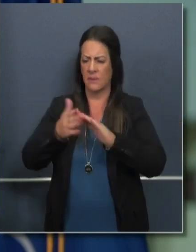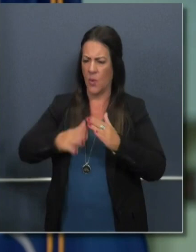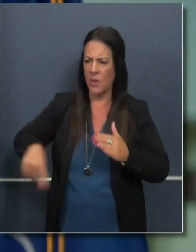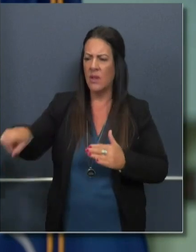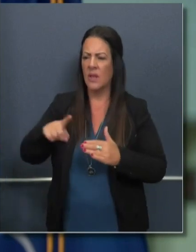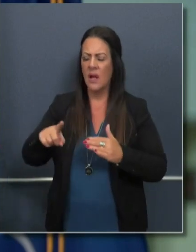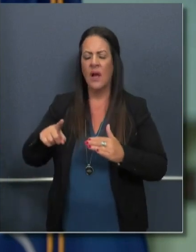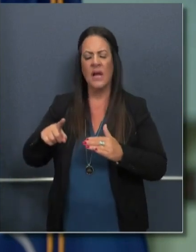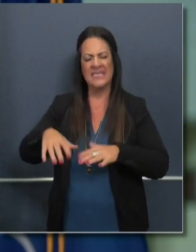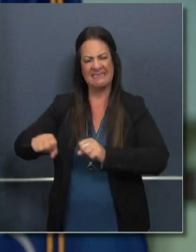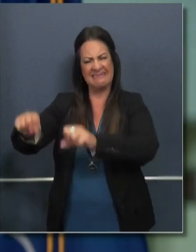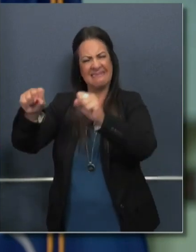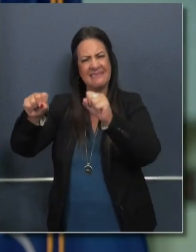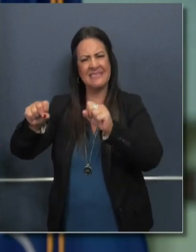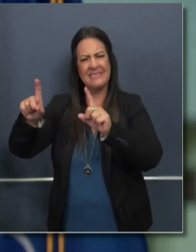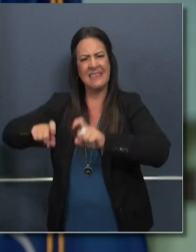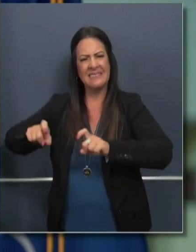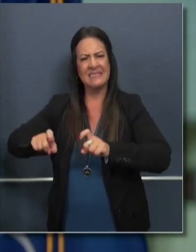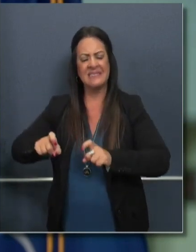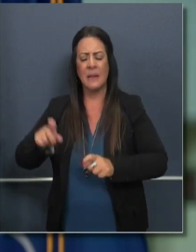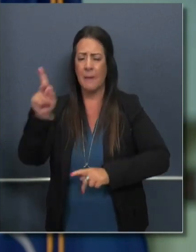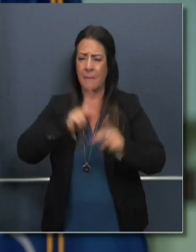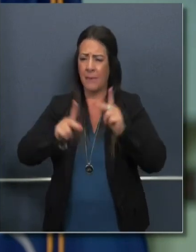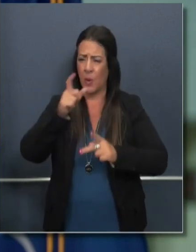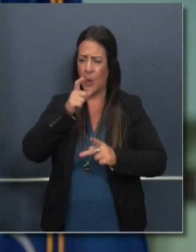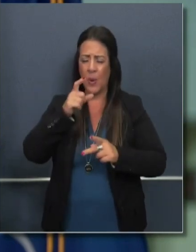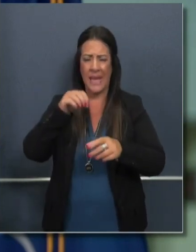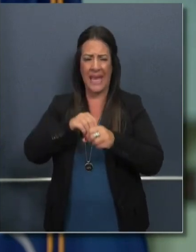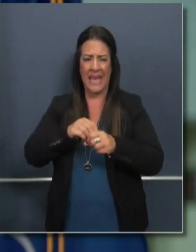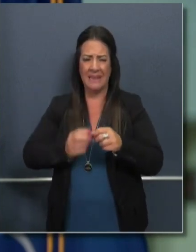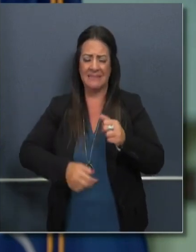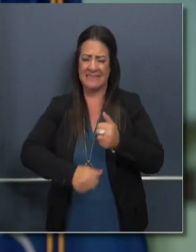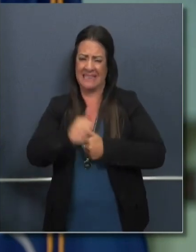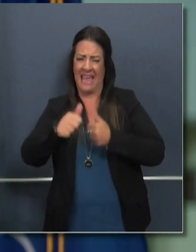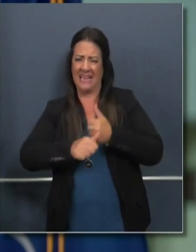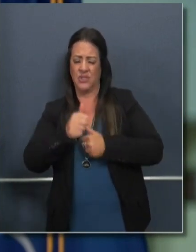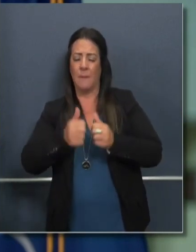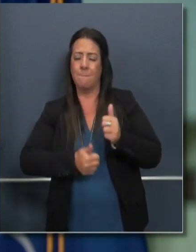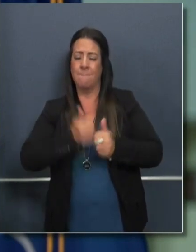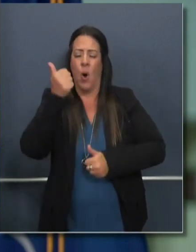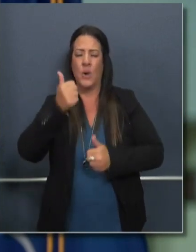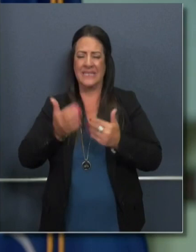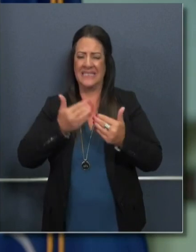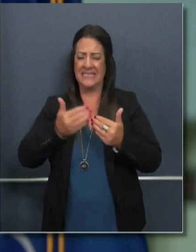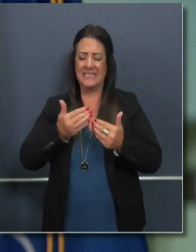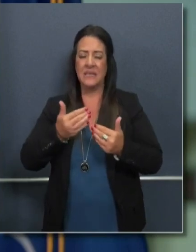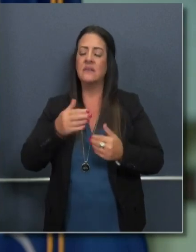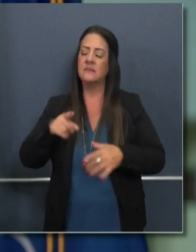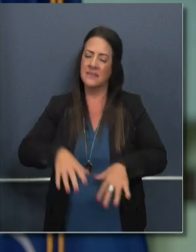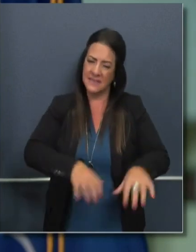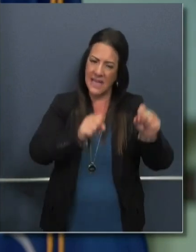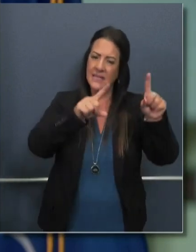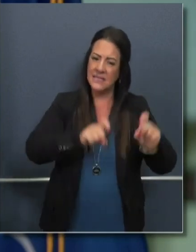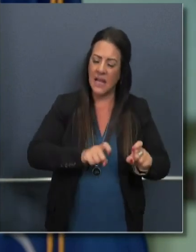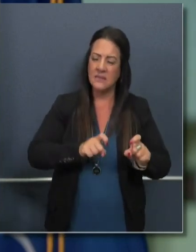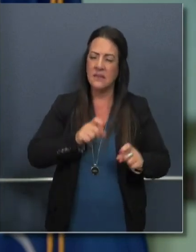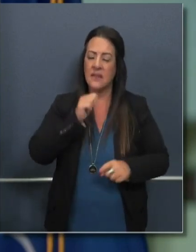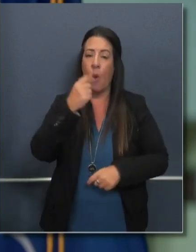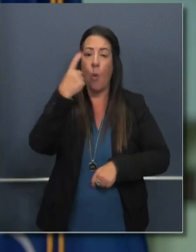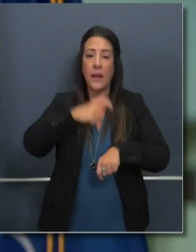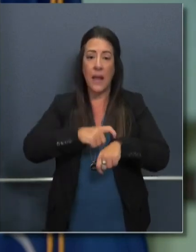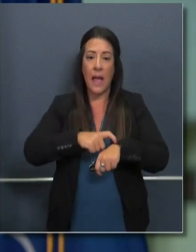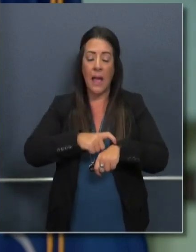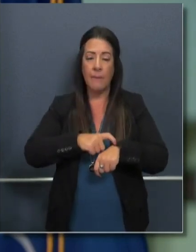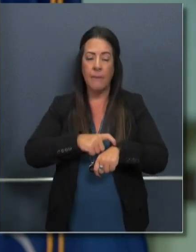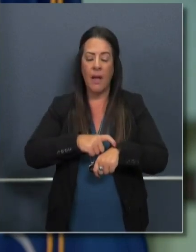people that are in high-risk situations to get multiple tests, not just to be tested one time and feel relieved by perhaps a